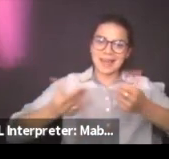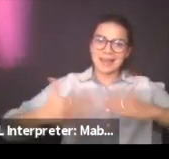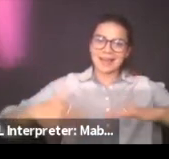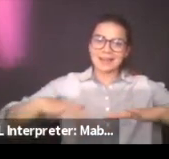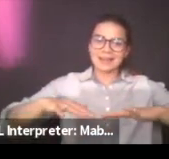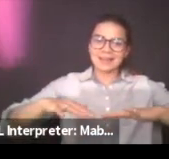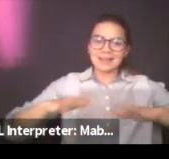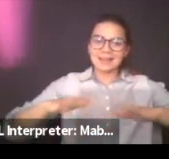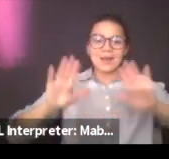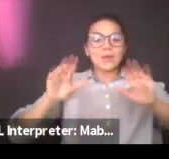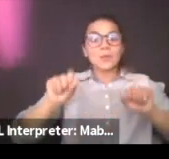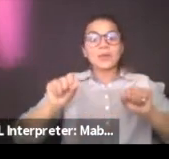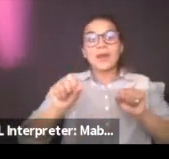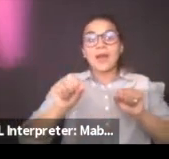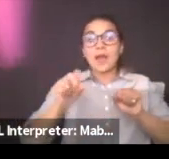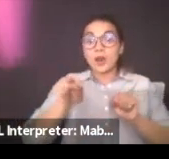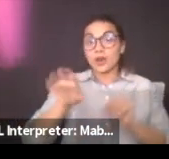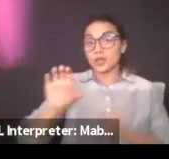on.